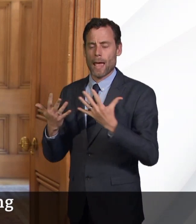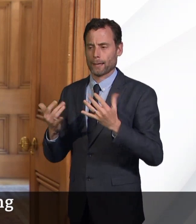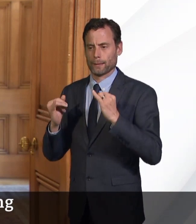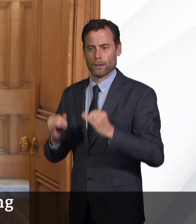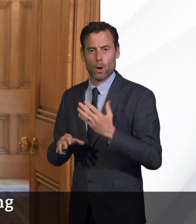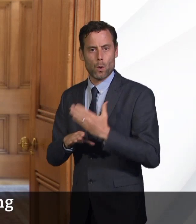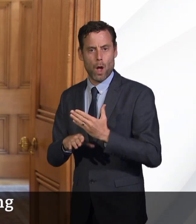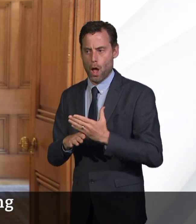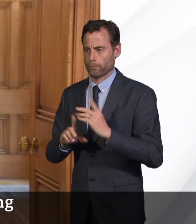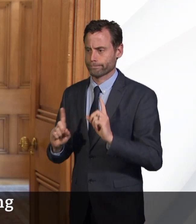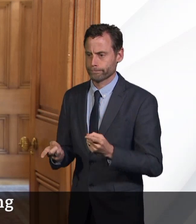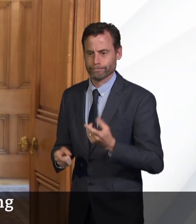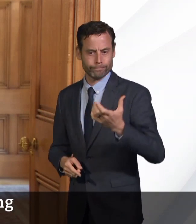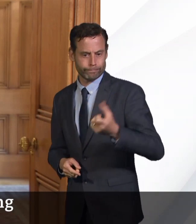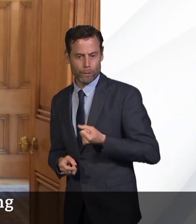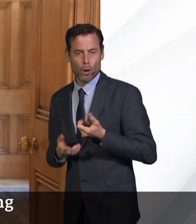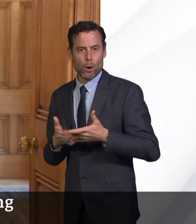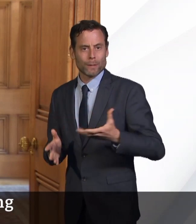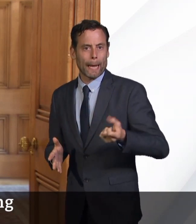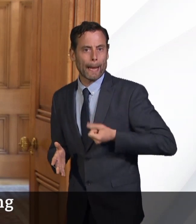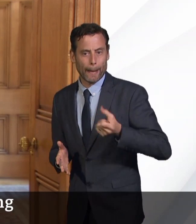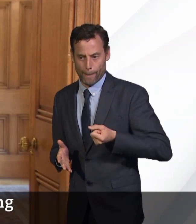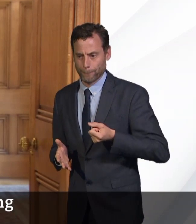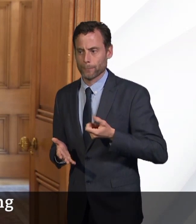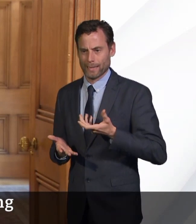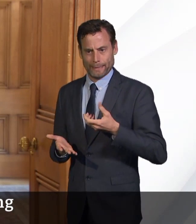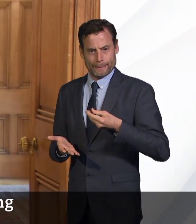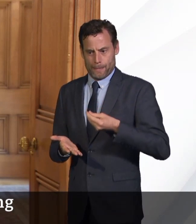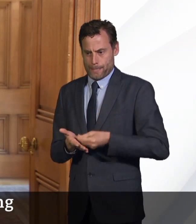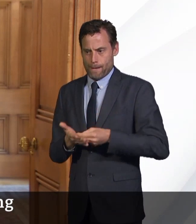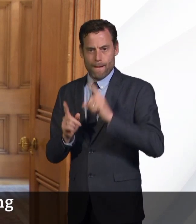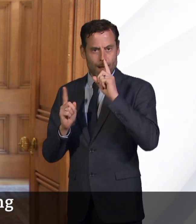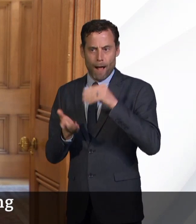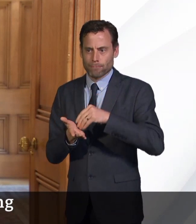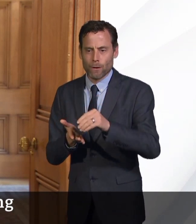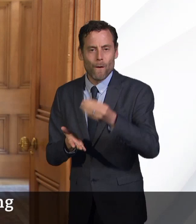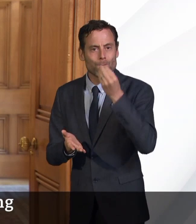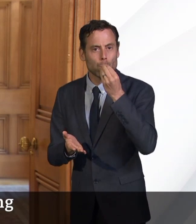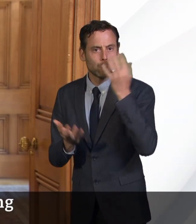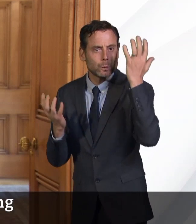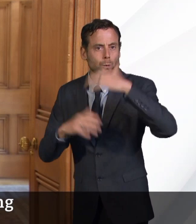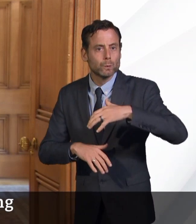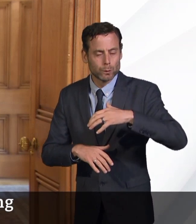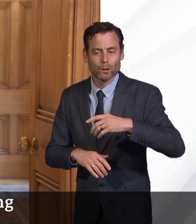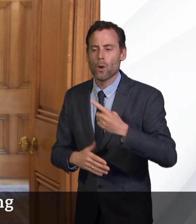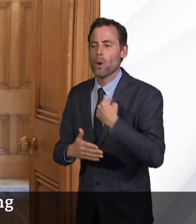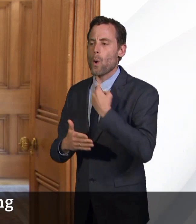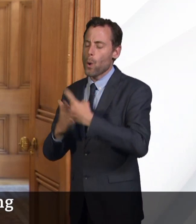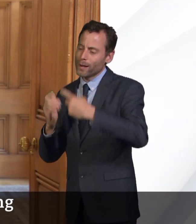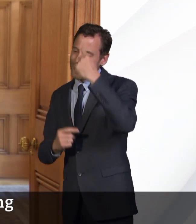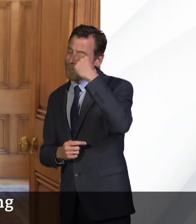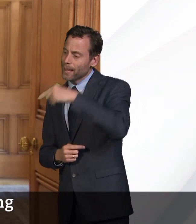that vulnerability is not just about physical access to food. For some, there is also financial